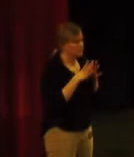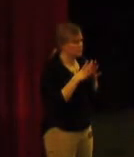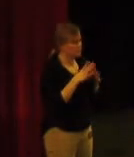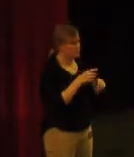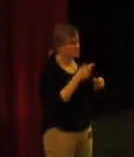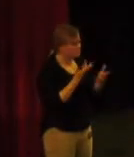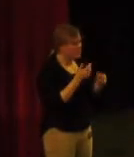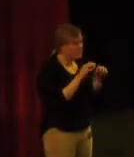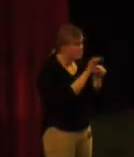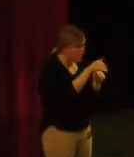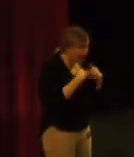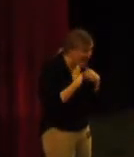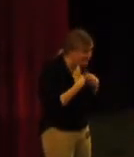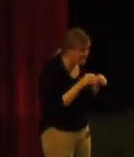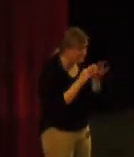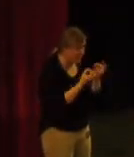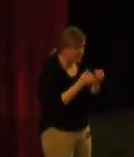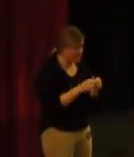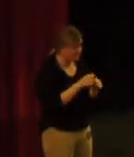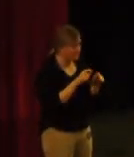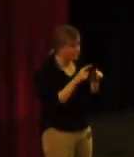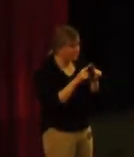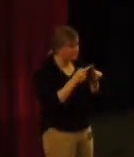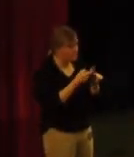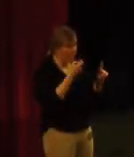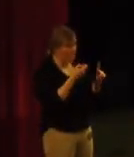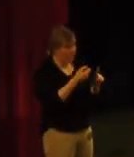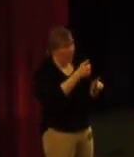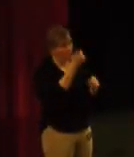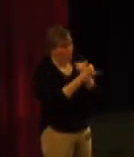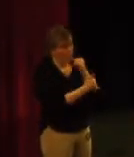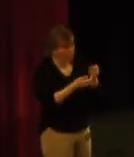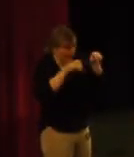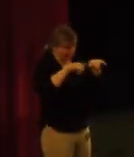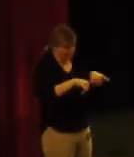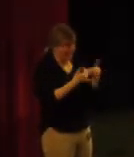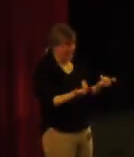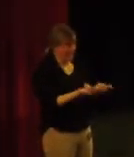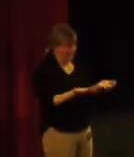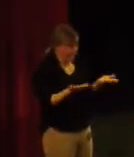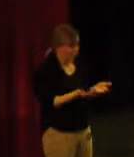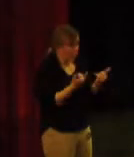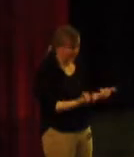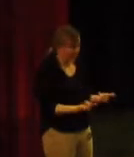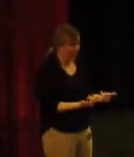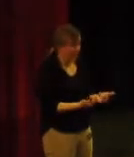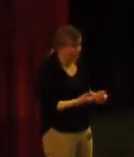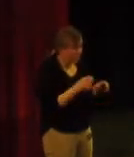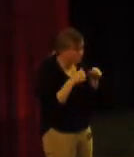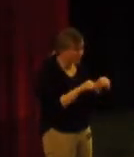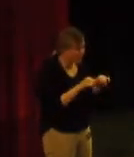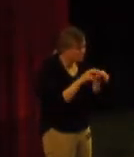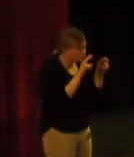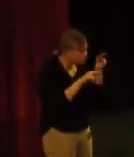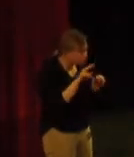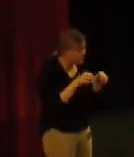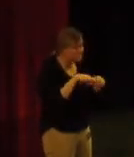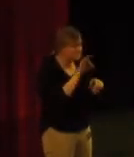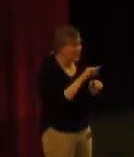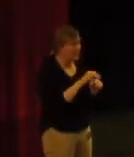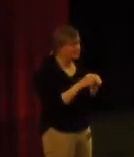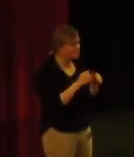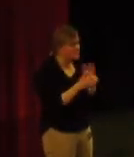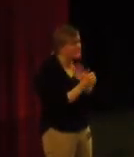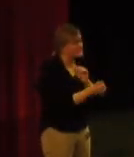already in the United States, so they're trying to reunite families. They looked at employment issues. They were looking to sort of look for skilled workers, white-collar